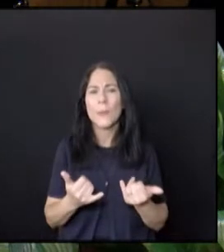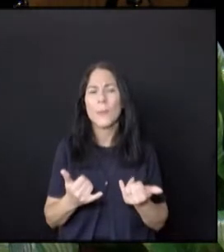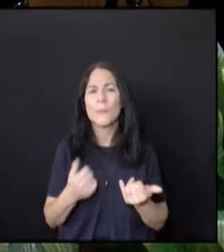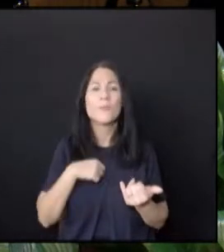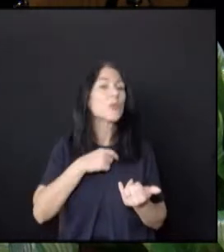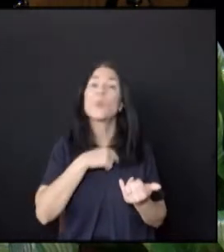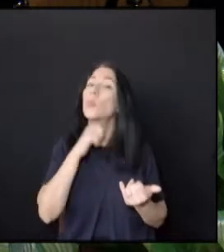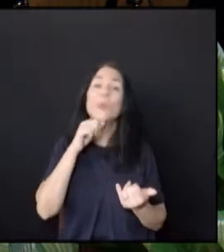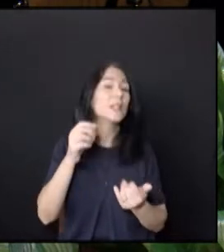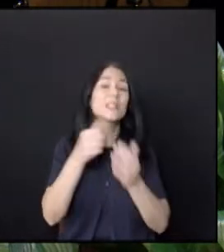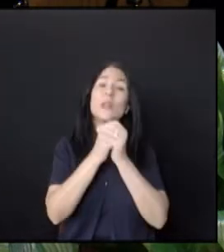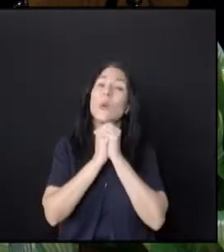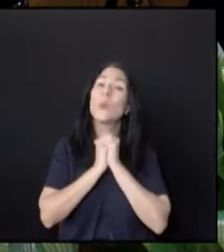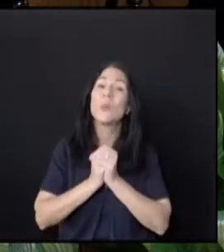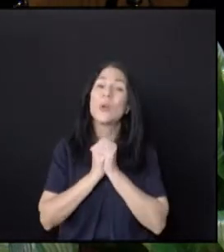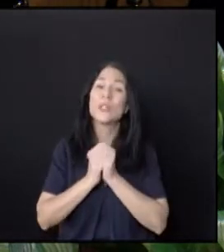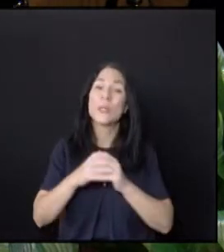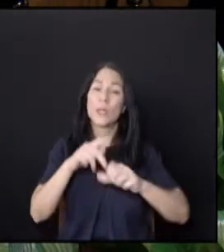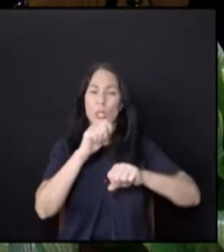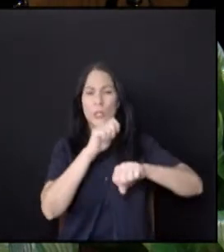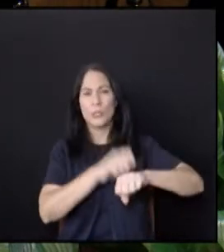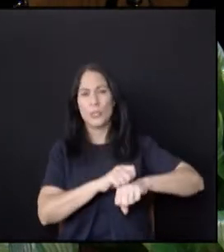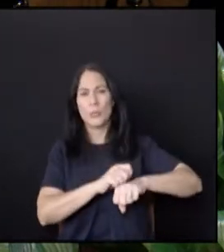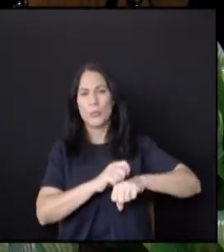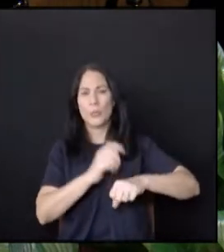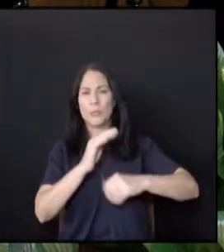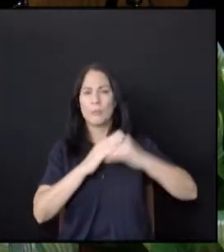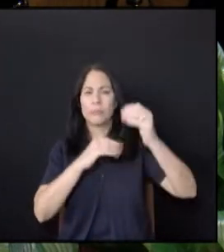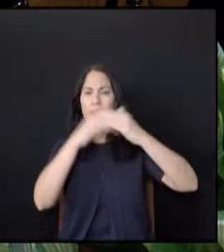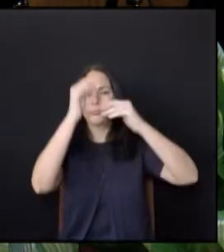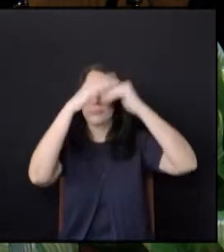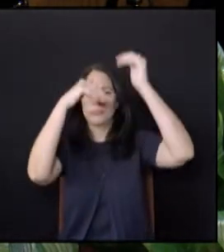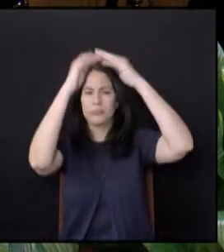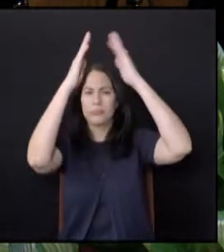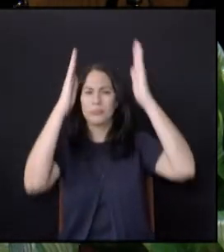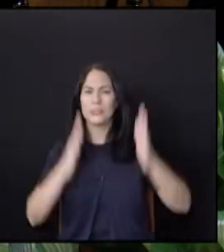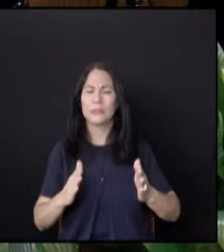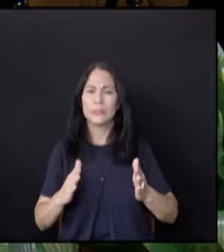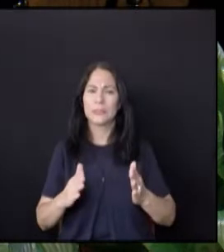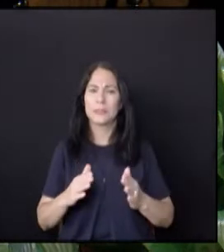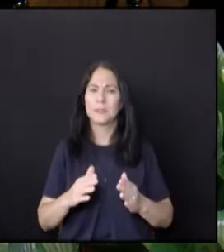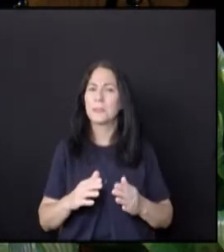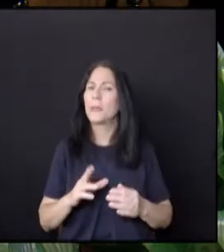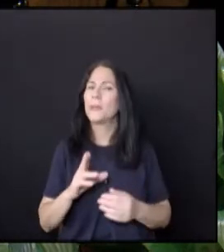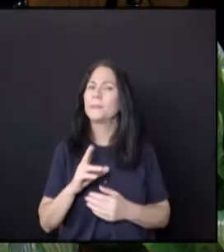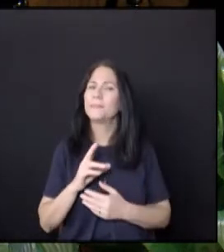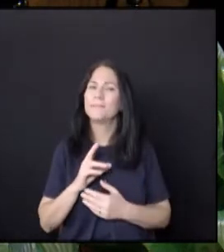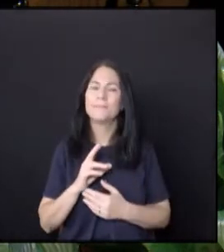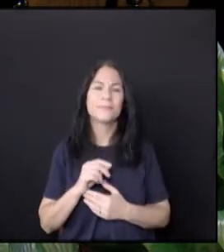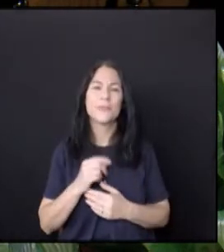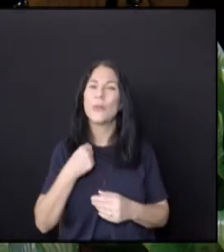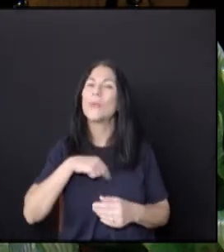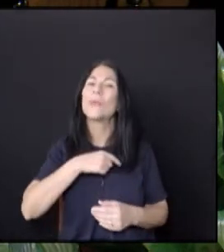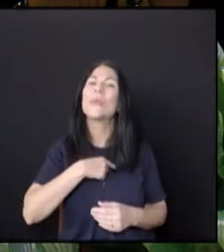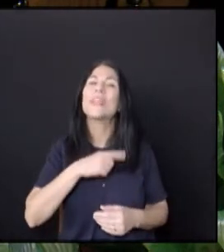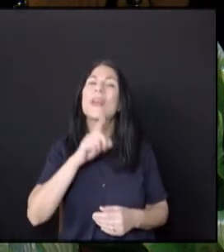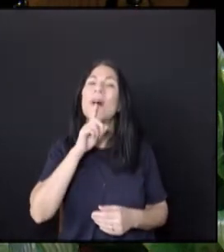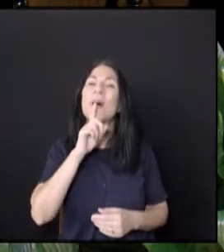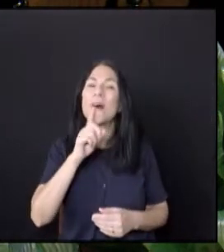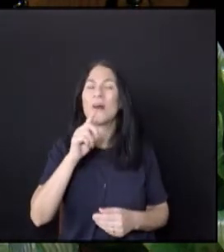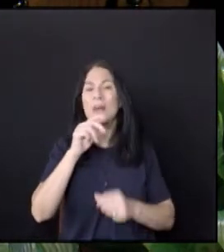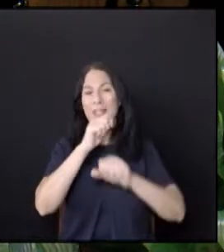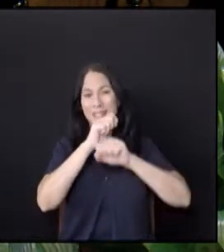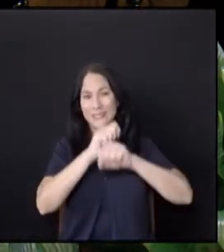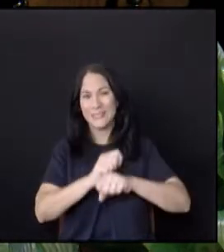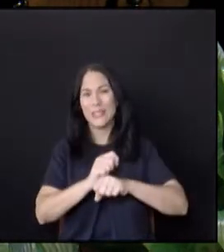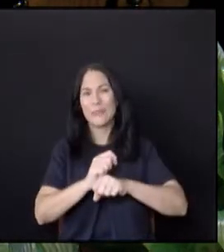We don't worship in a temple made of brick and stone and mortar anymore. We are the temple of